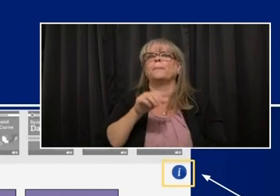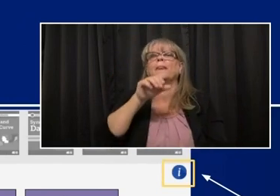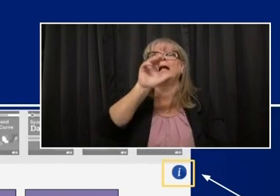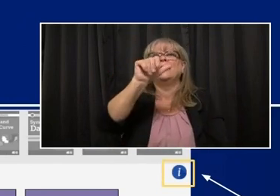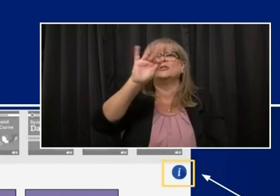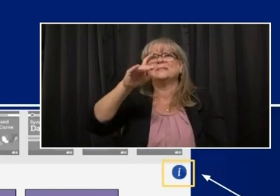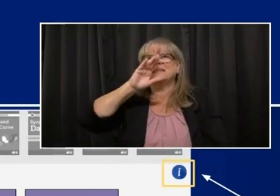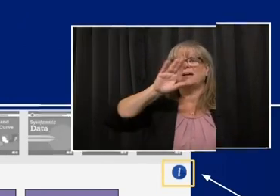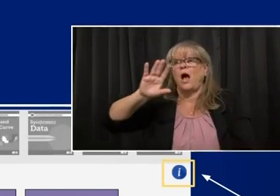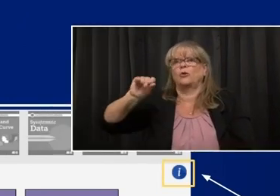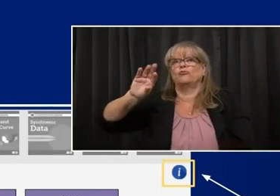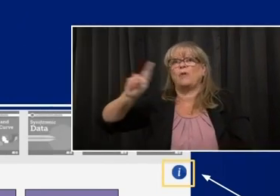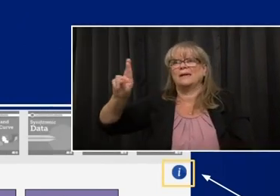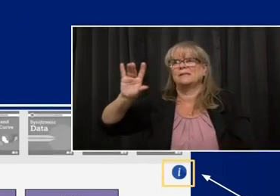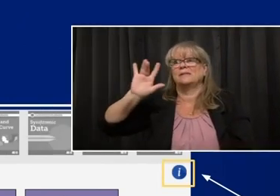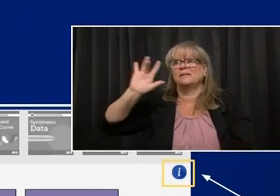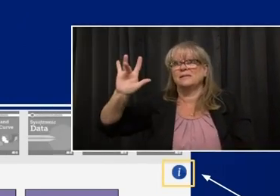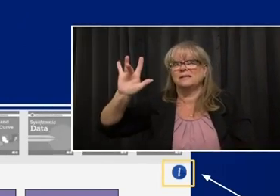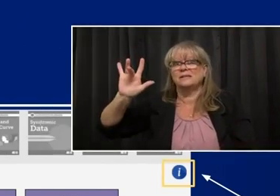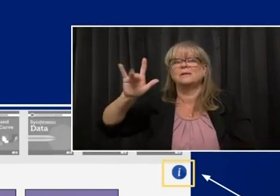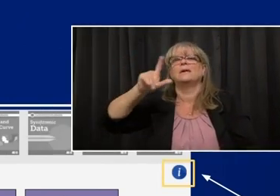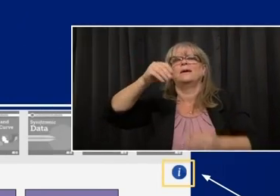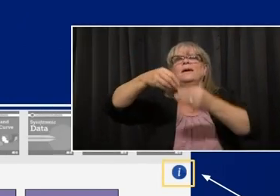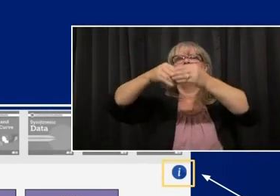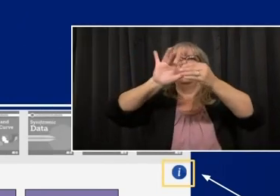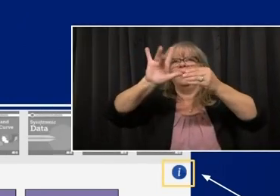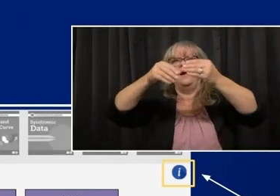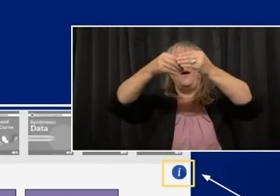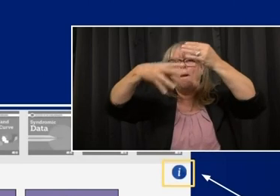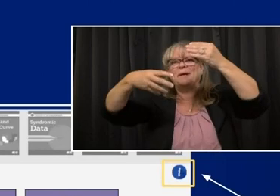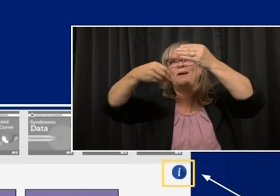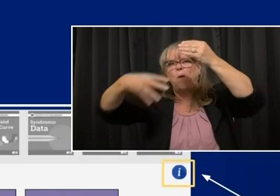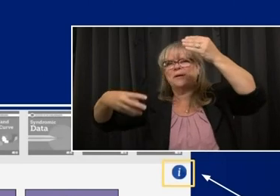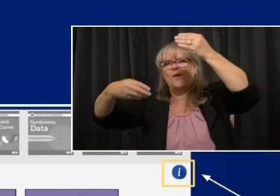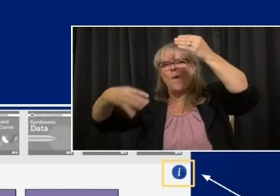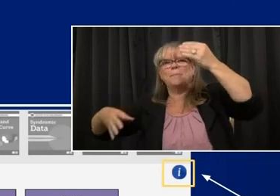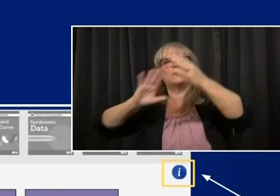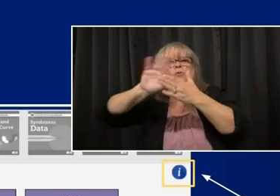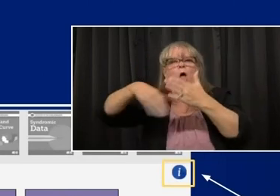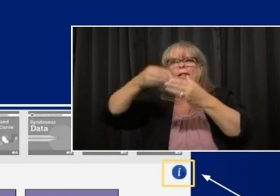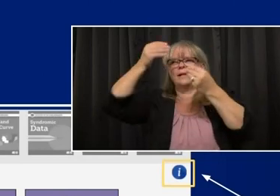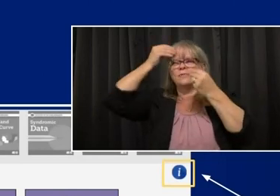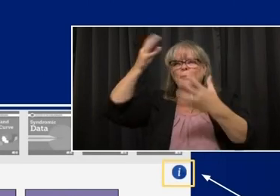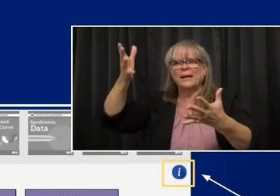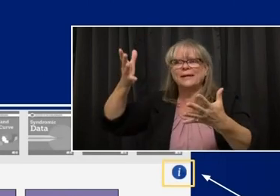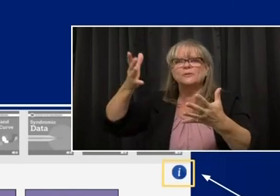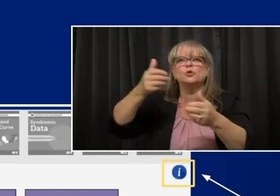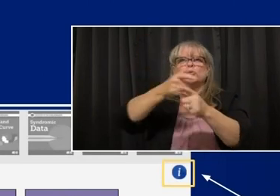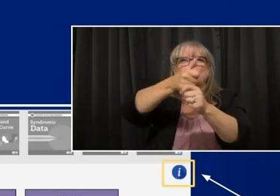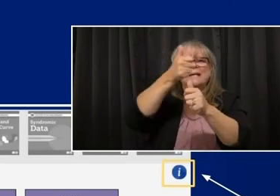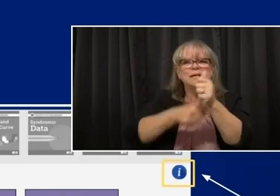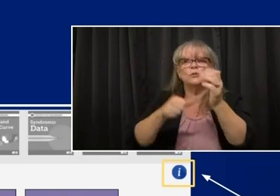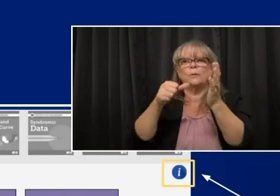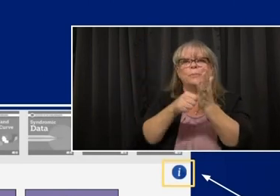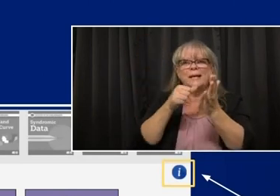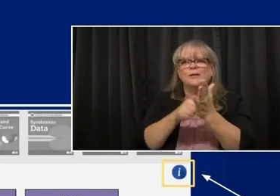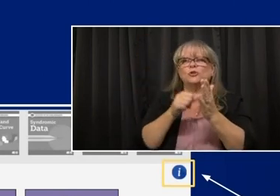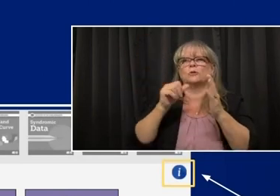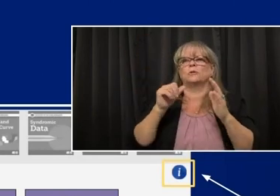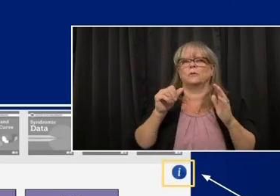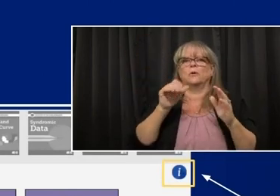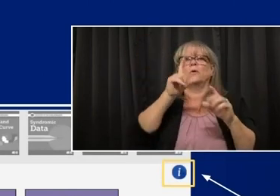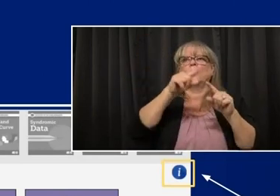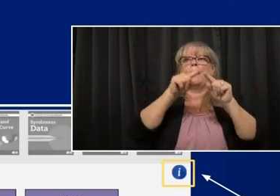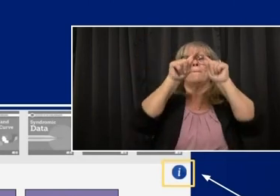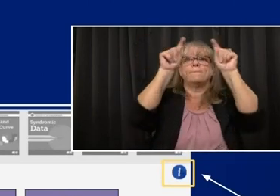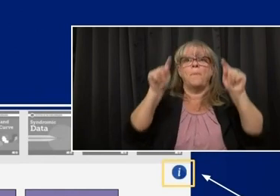data in each of these visualizations. And then on each of these pages, what you'll see is a series of boxes that you can click on to visualize the